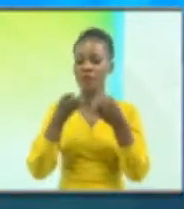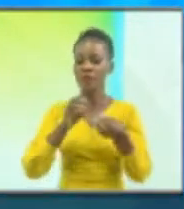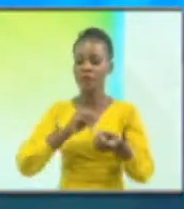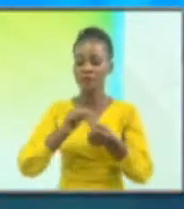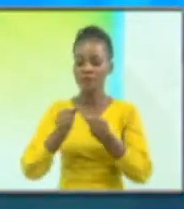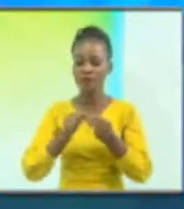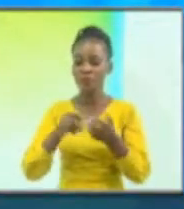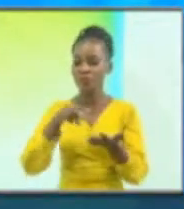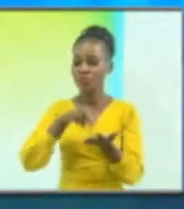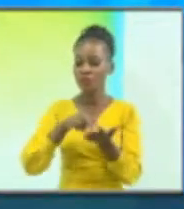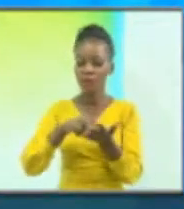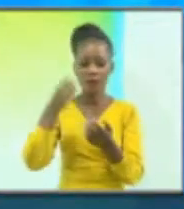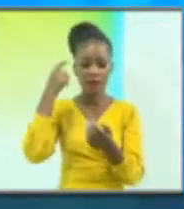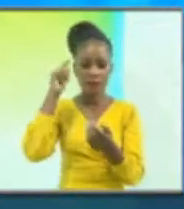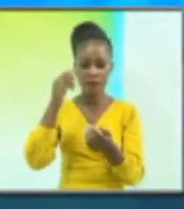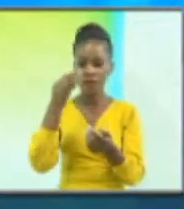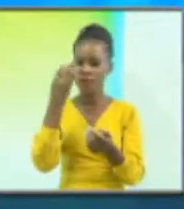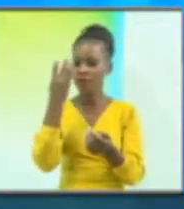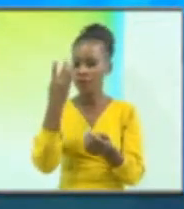standing at